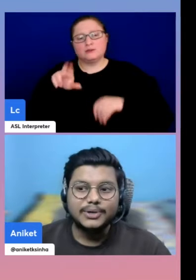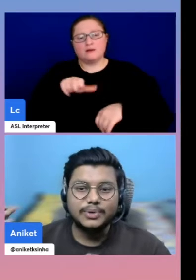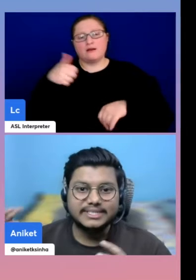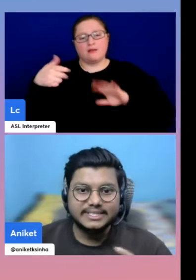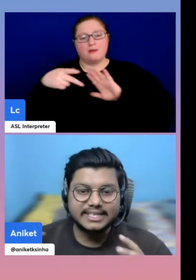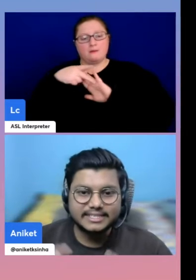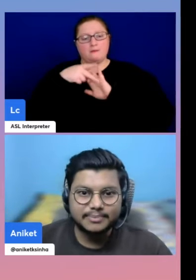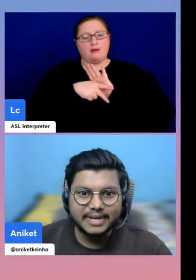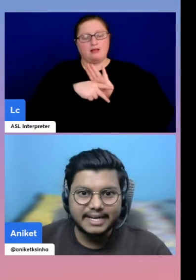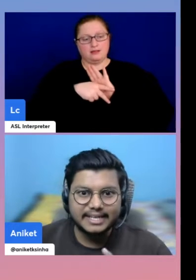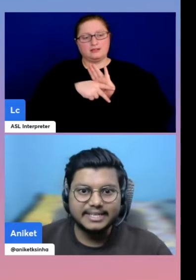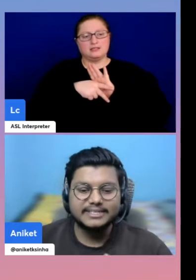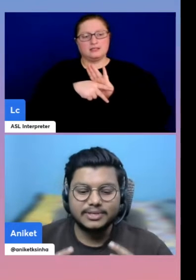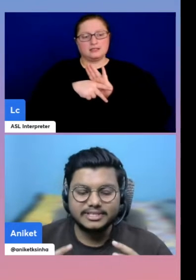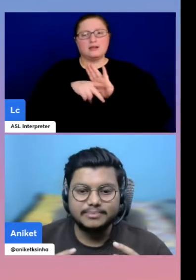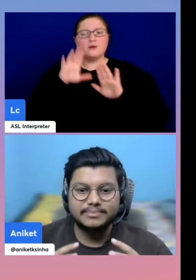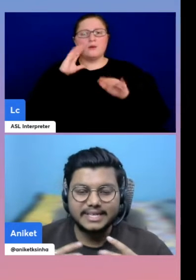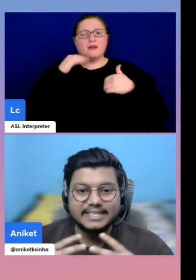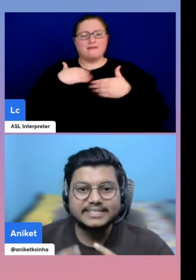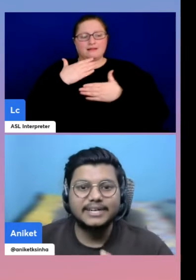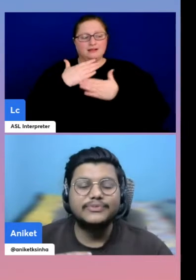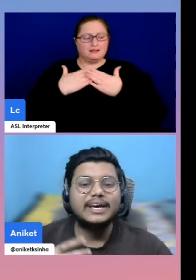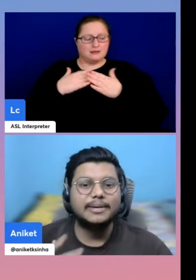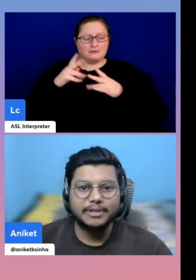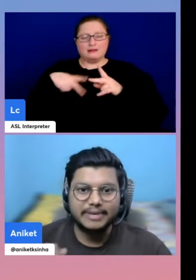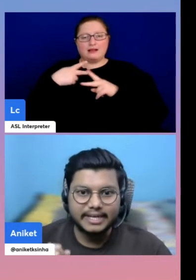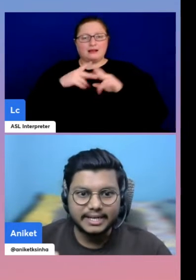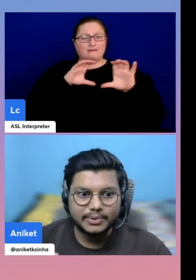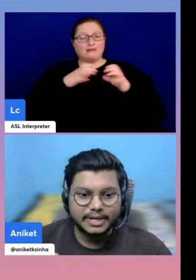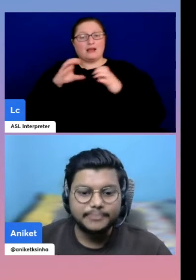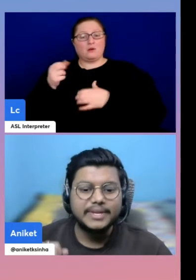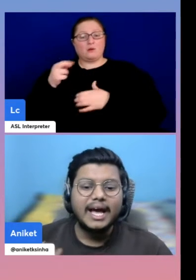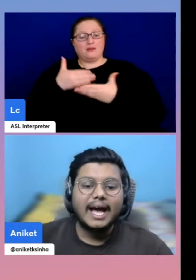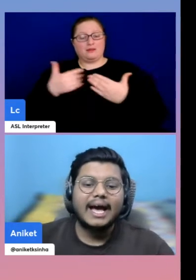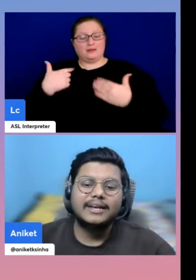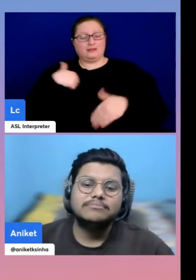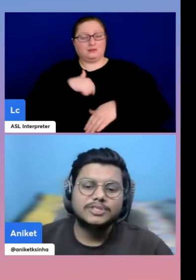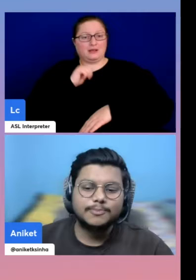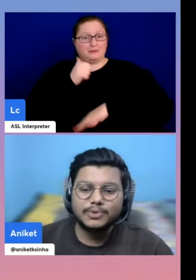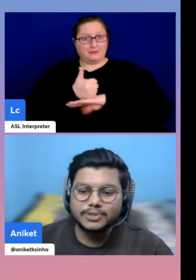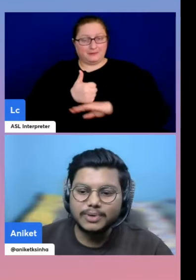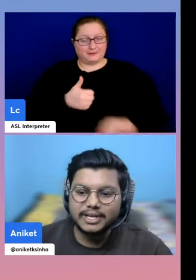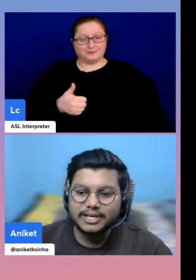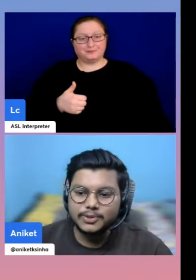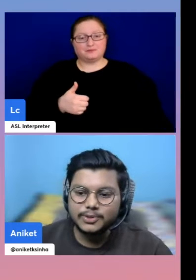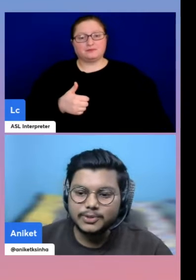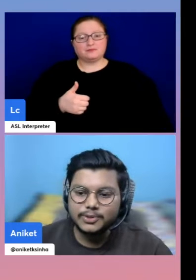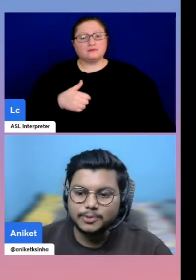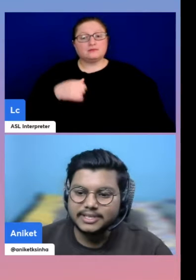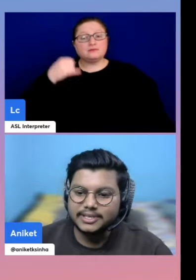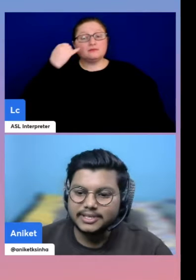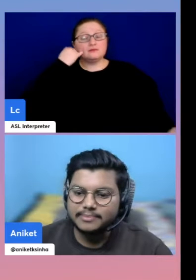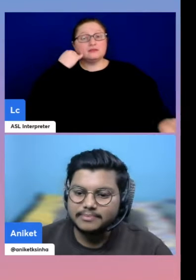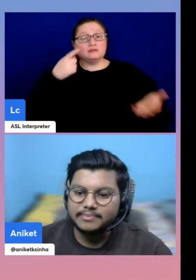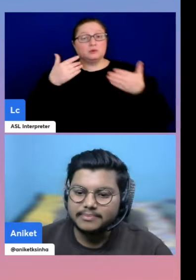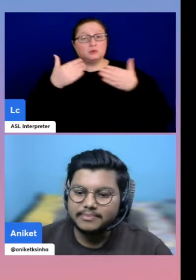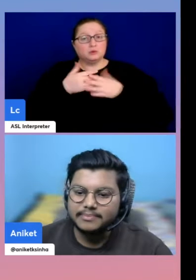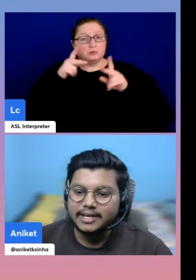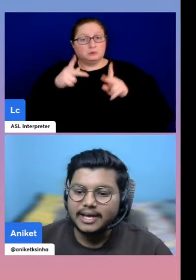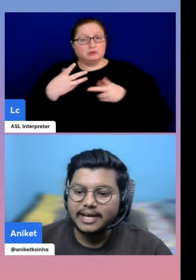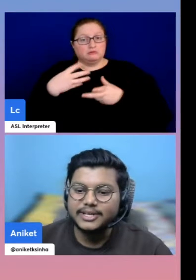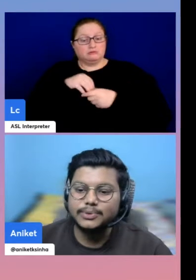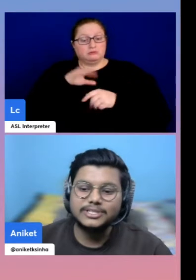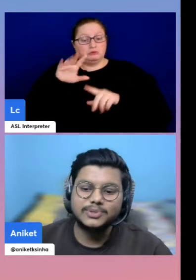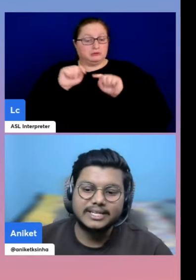policy to restrict some categories or some things that we are implementing. Okay, and suppose you are a new person in your team,